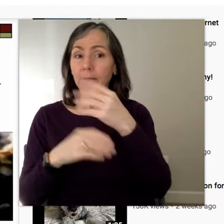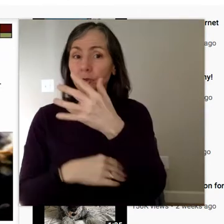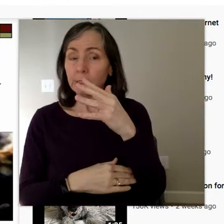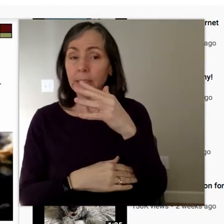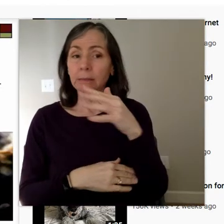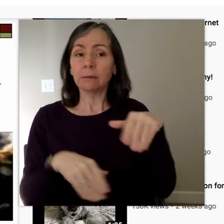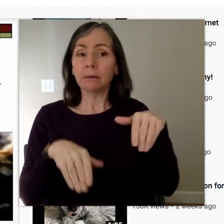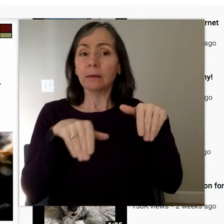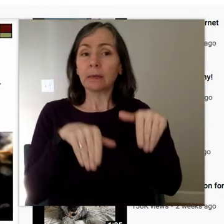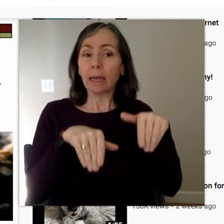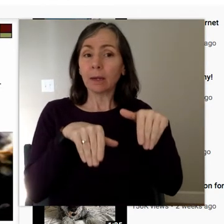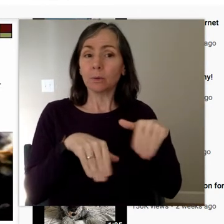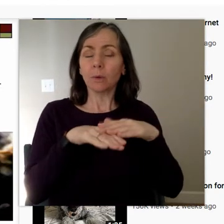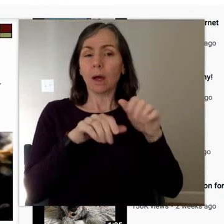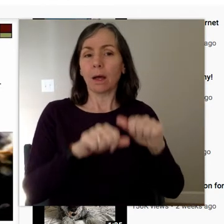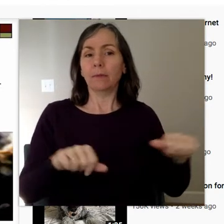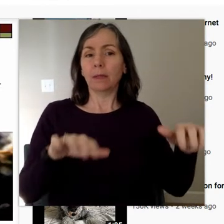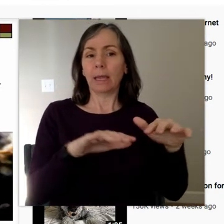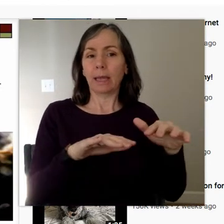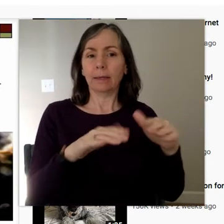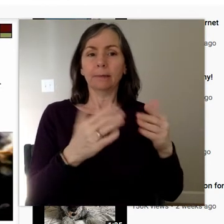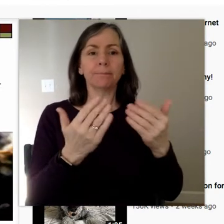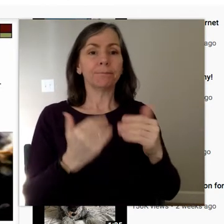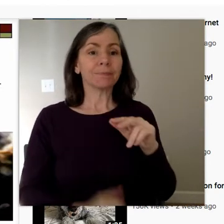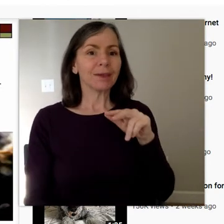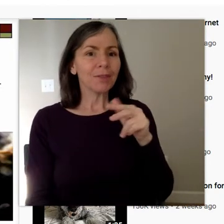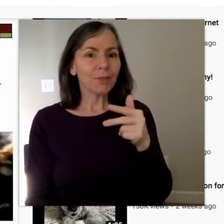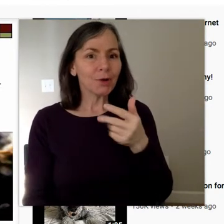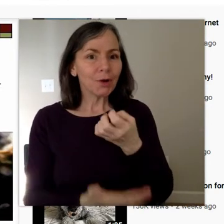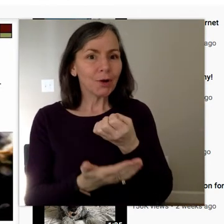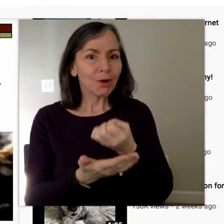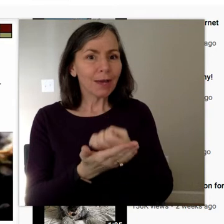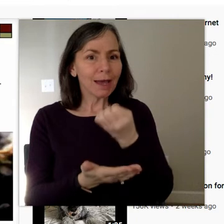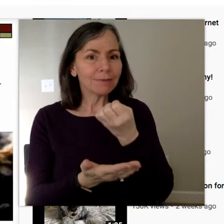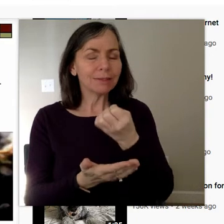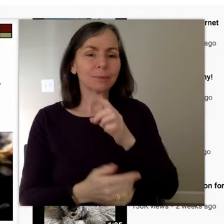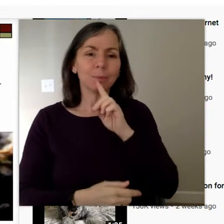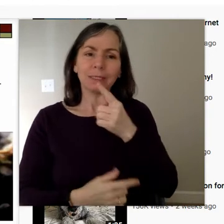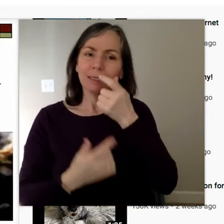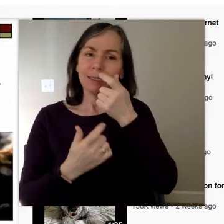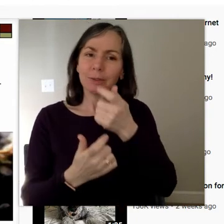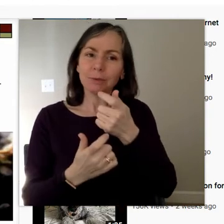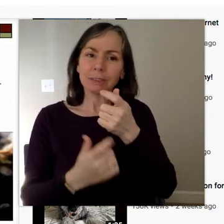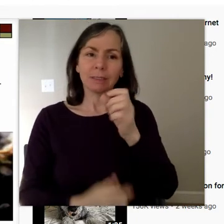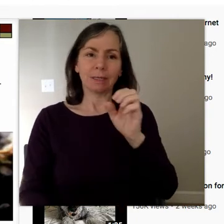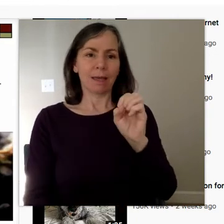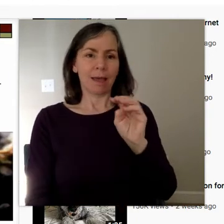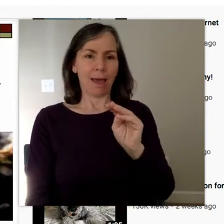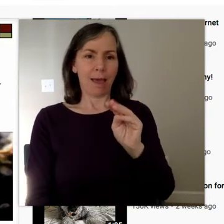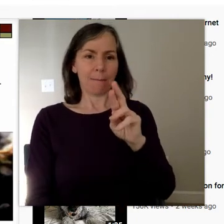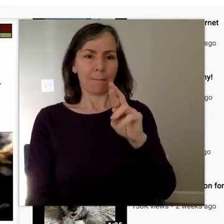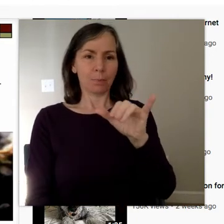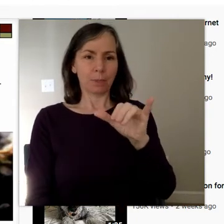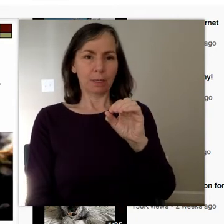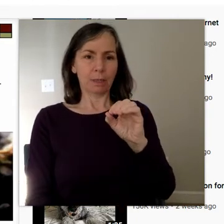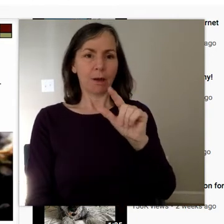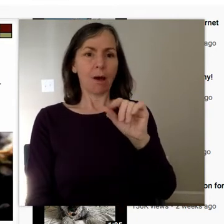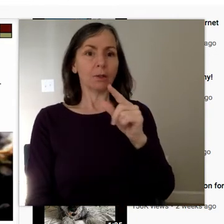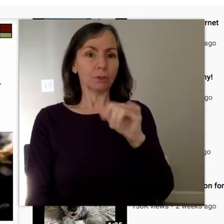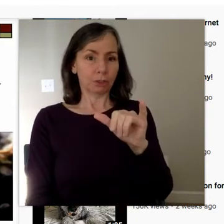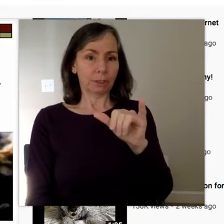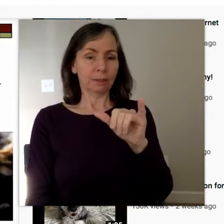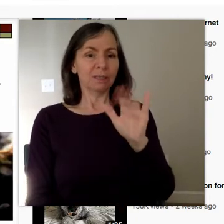The third piece of evidence is super interesting, embryology. We were embryos before we were born. So this